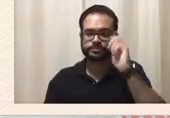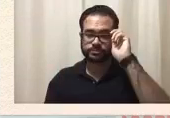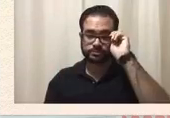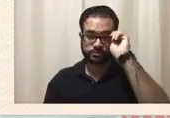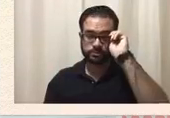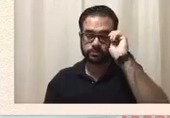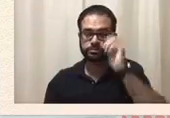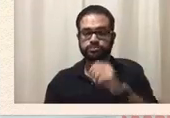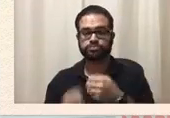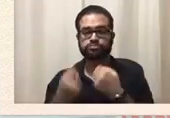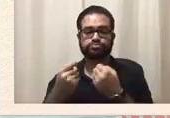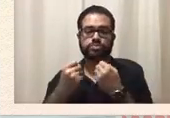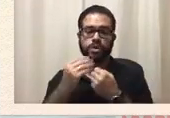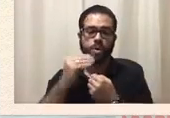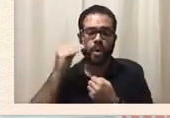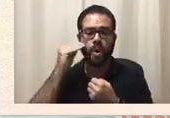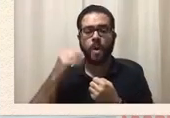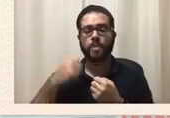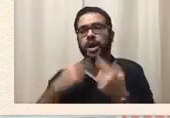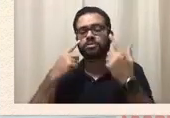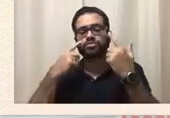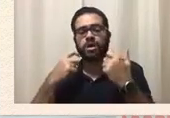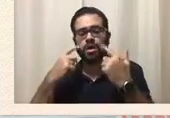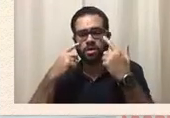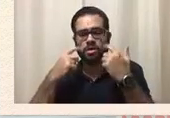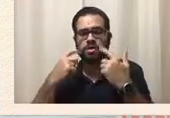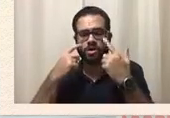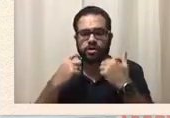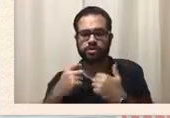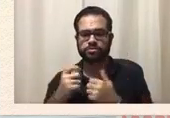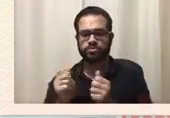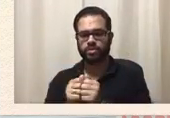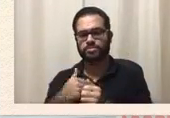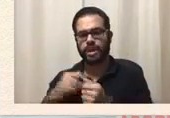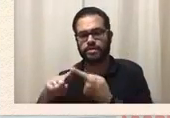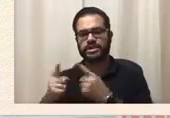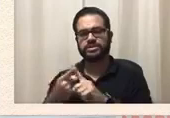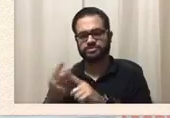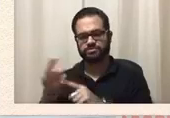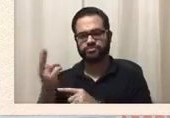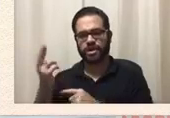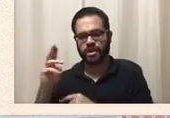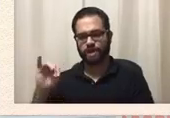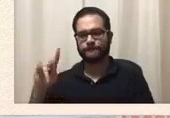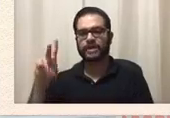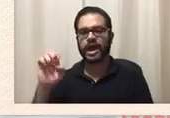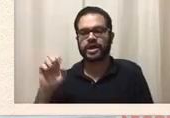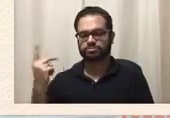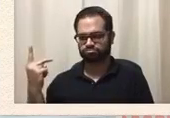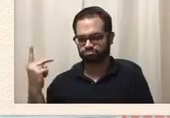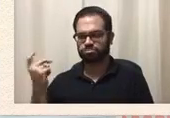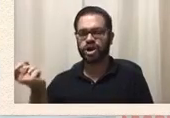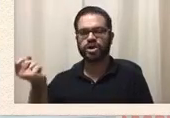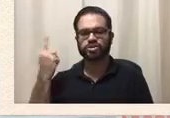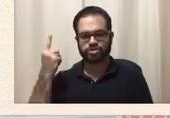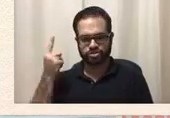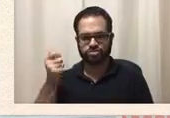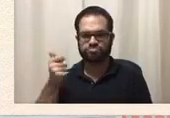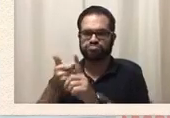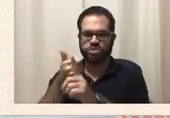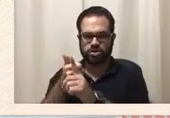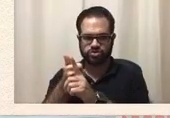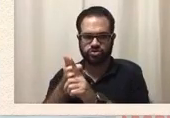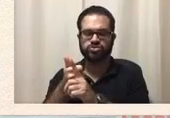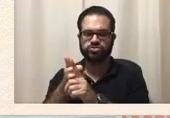crying with one of my best friends, Mike. Mike understood on a personal level how painful losing